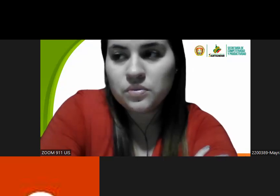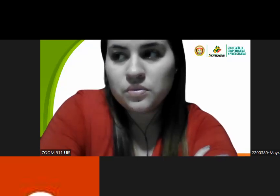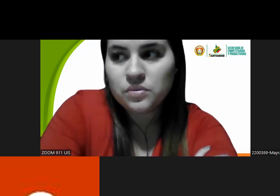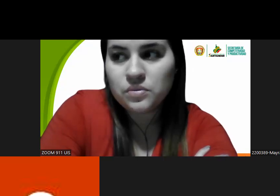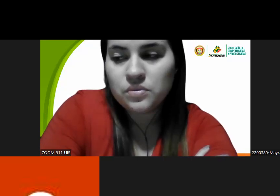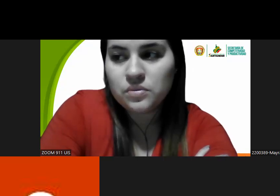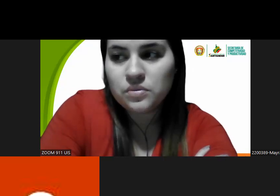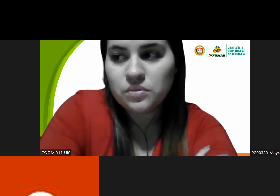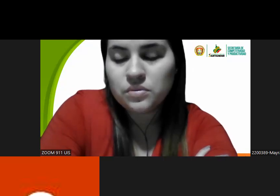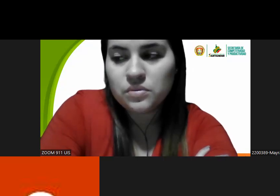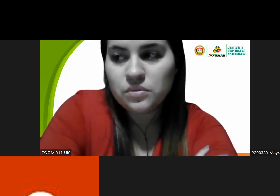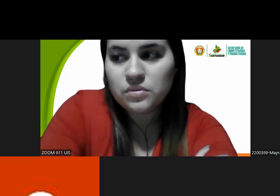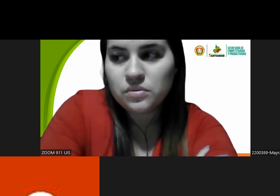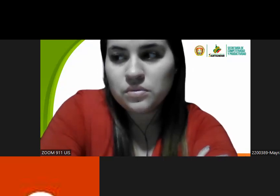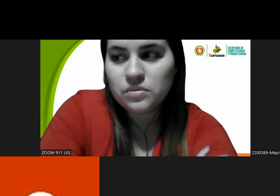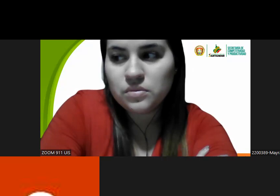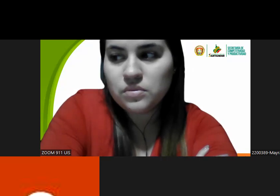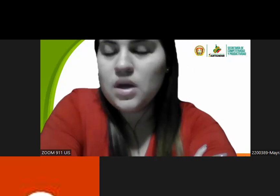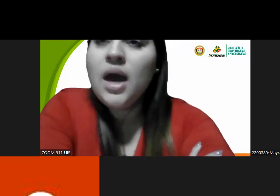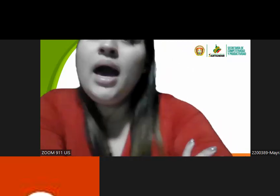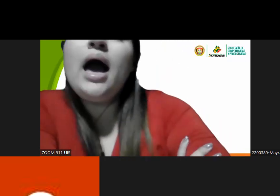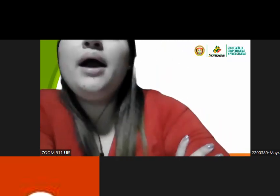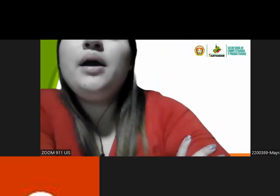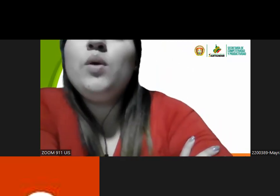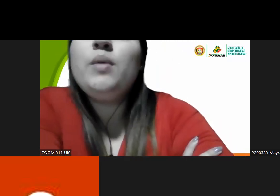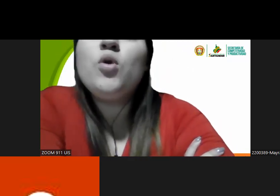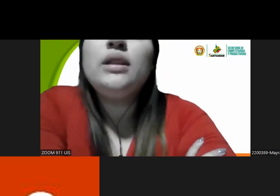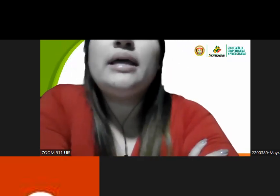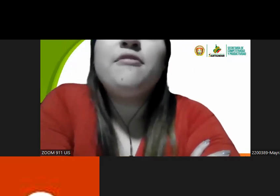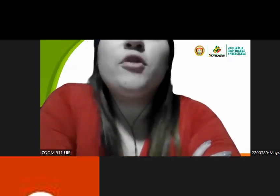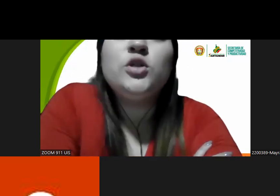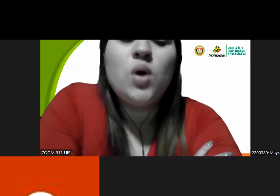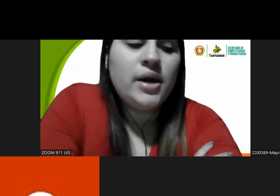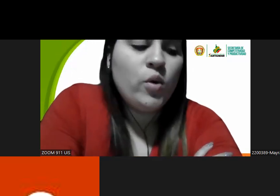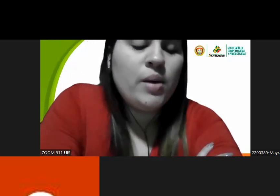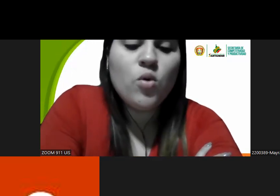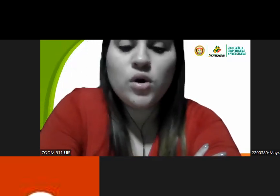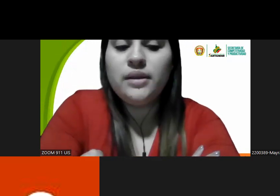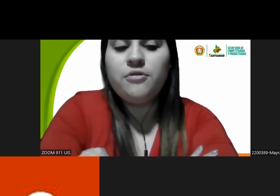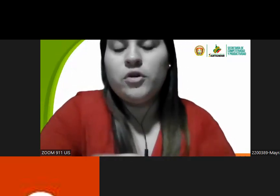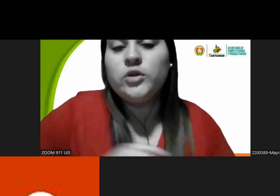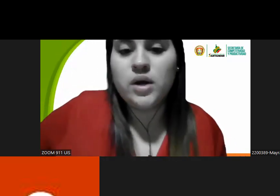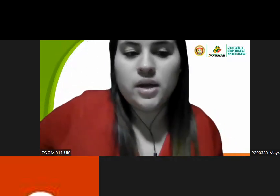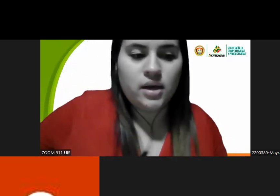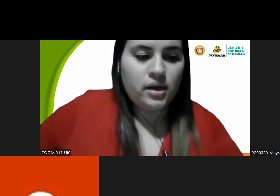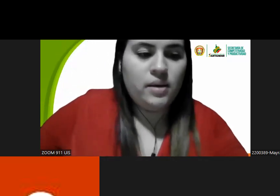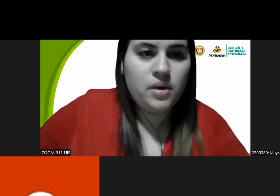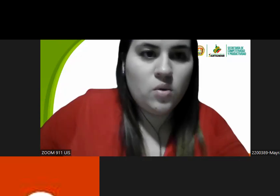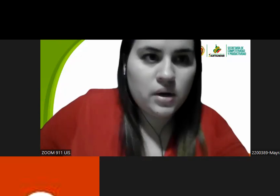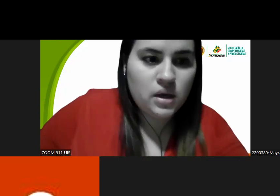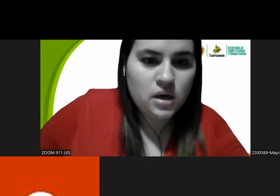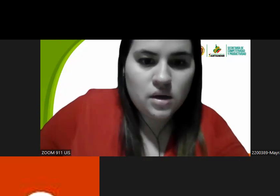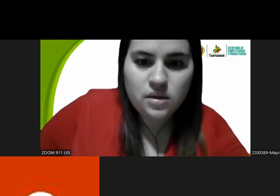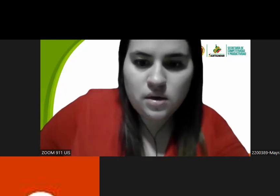or you didn't hear something. But It will be more like the first one. It will be more the first one. Let